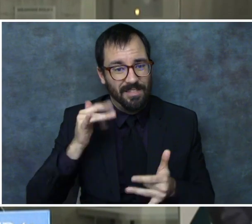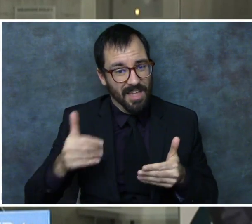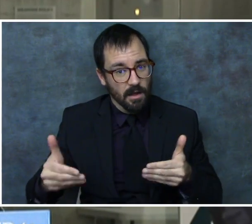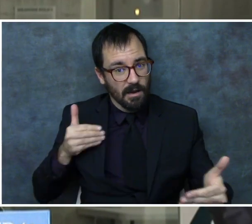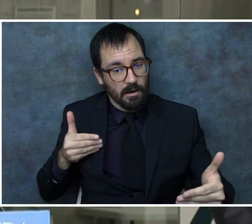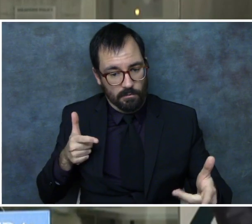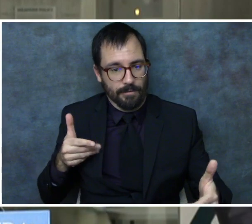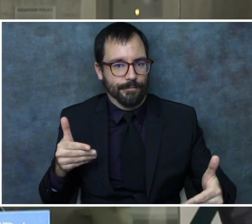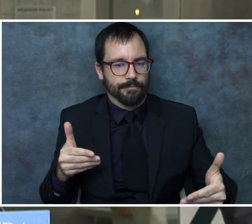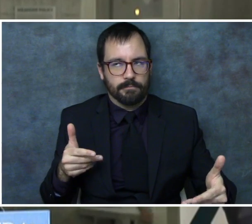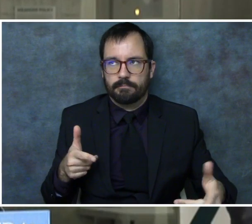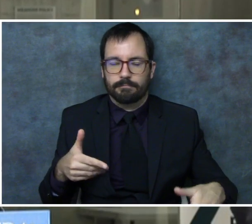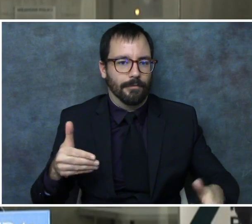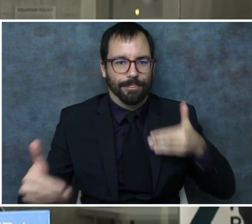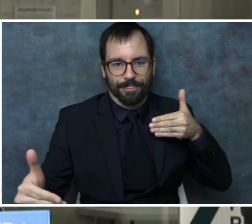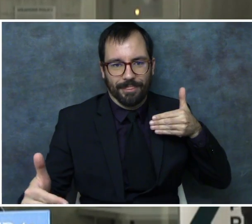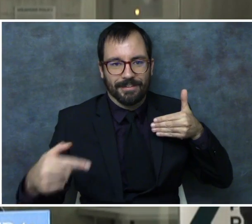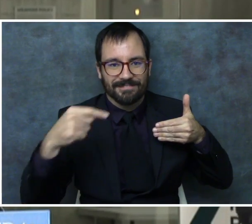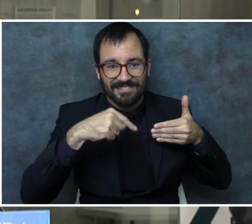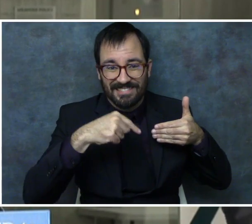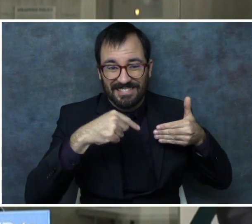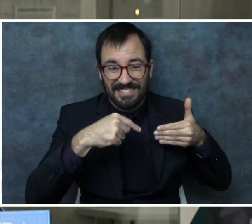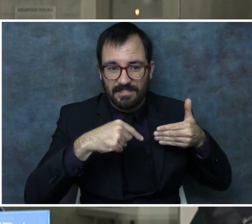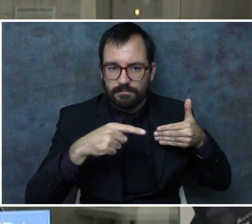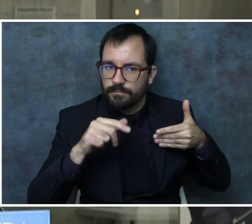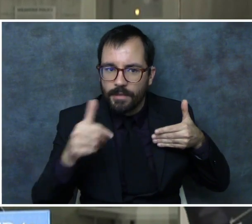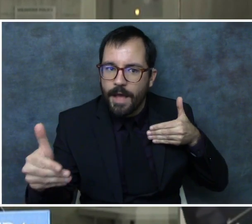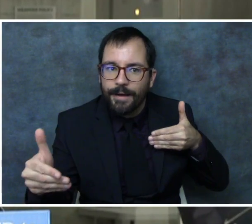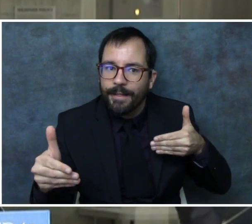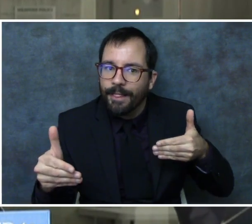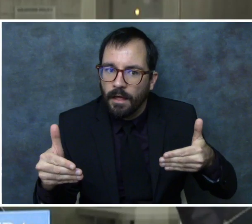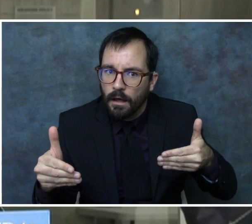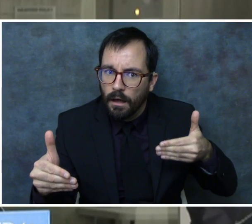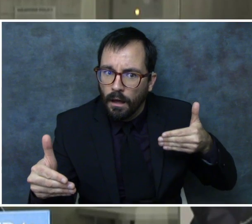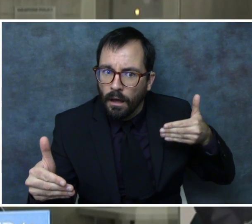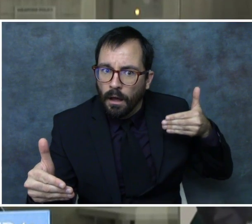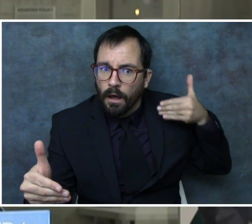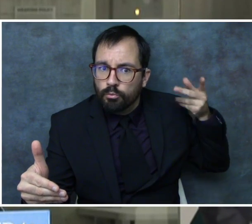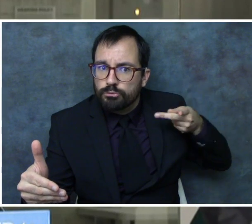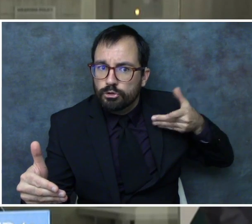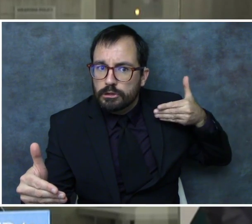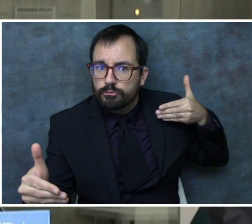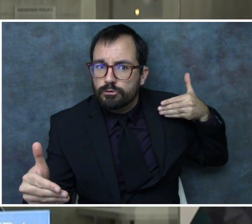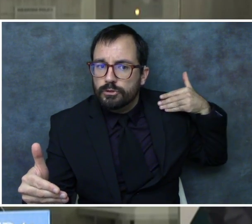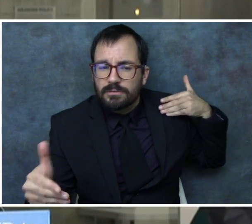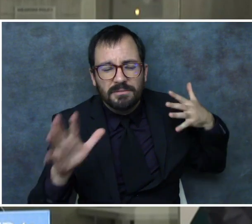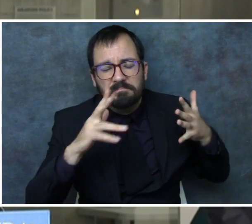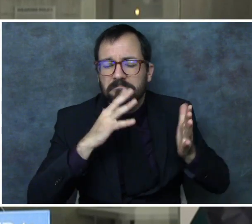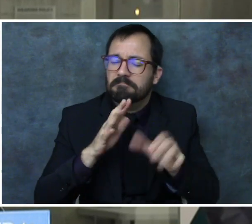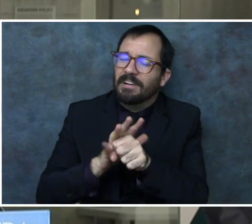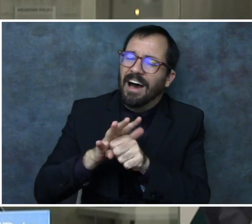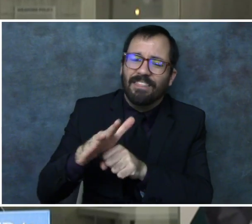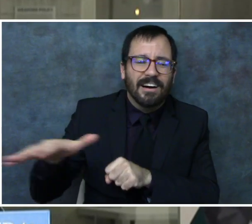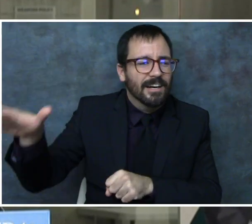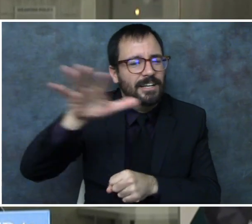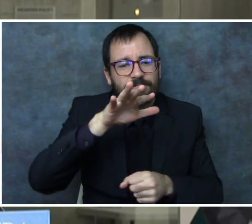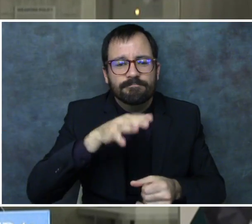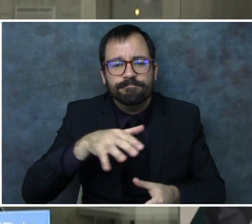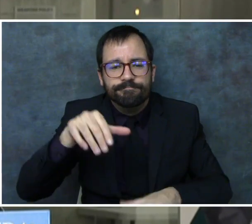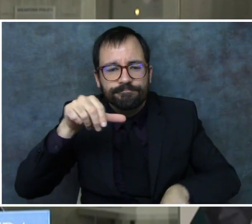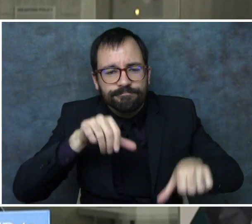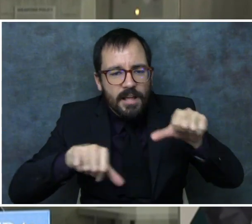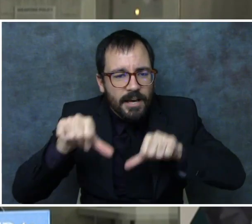growing. There's plenty of studies, and educators can be better at this than I am, but when students leave for the